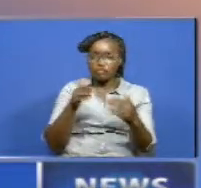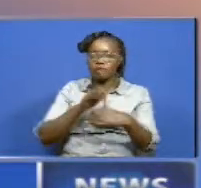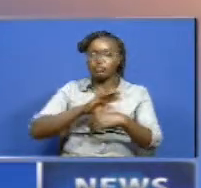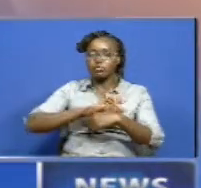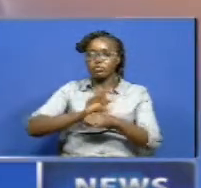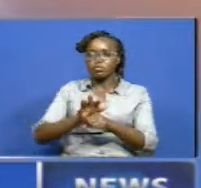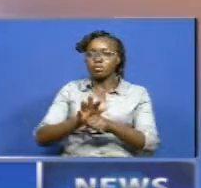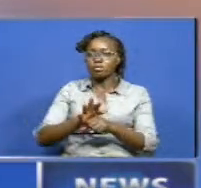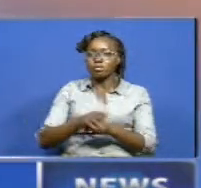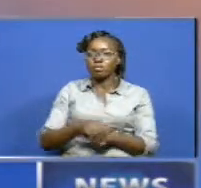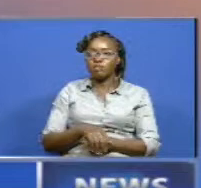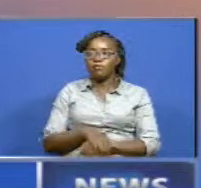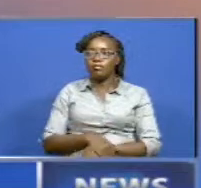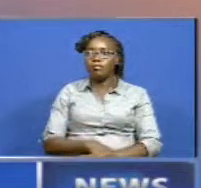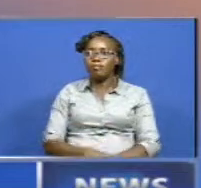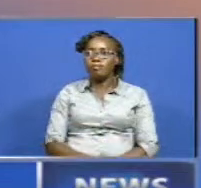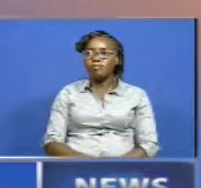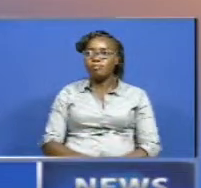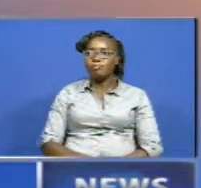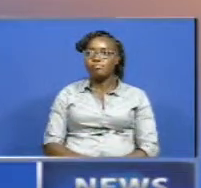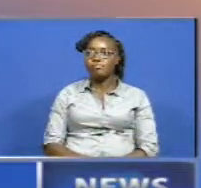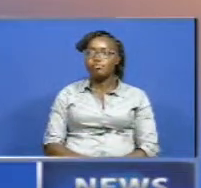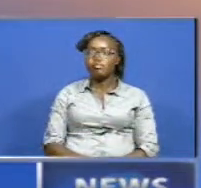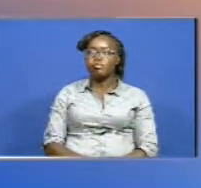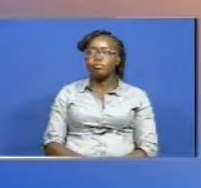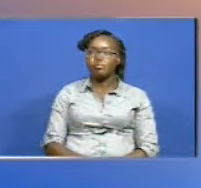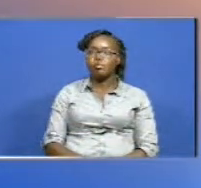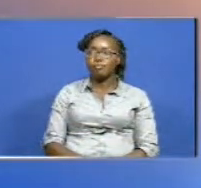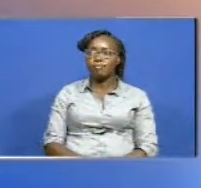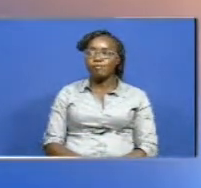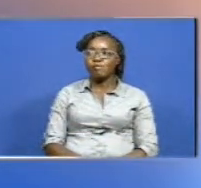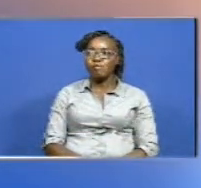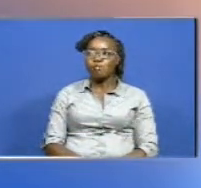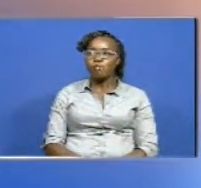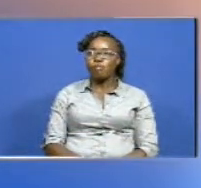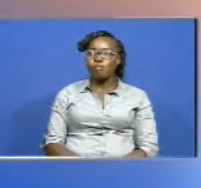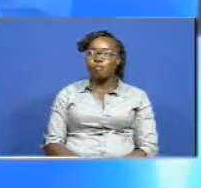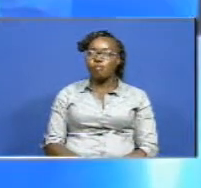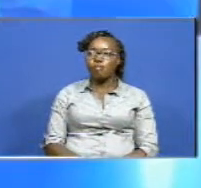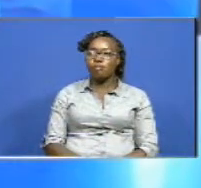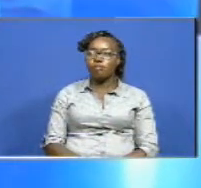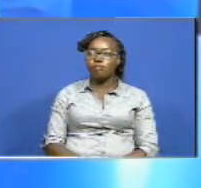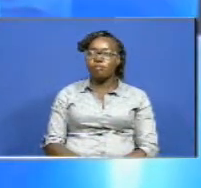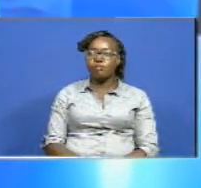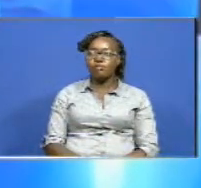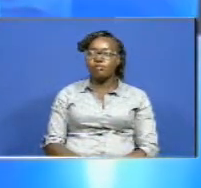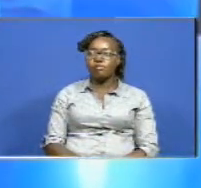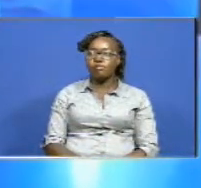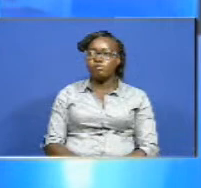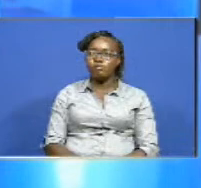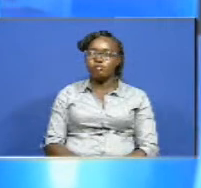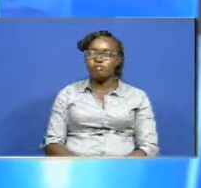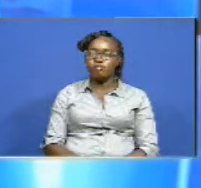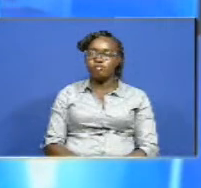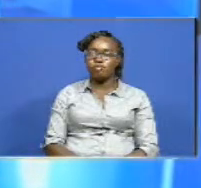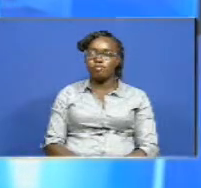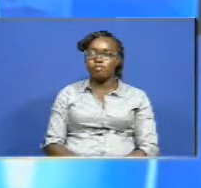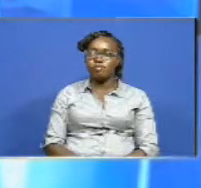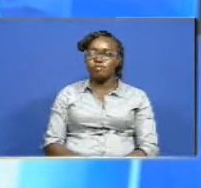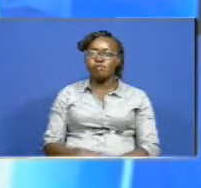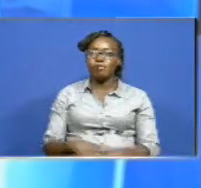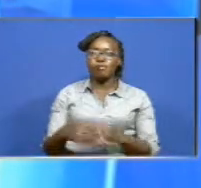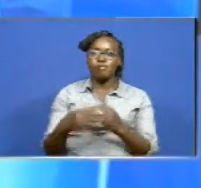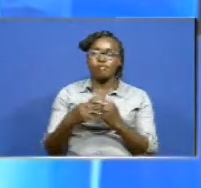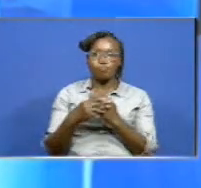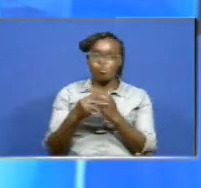COVID-19. Purity Museo, Channel 1 News. Now, the name of